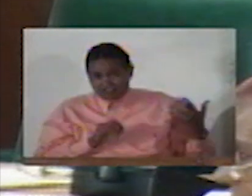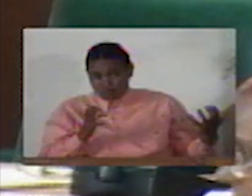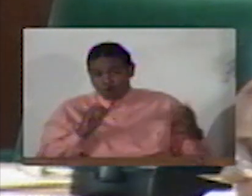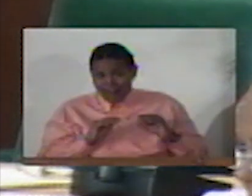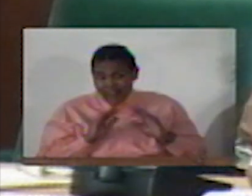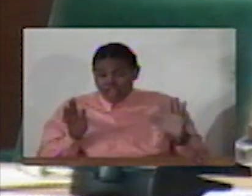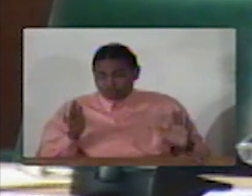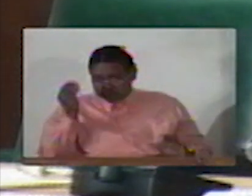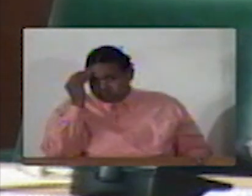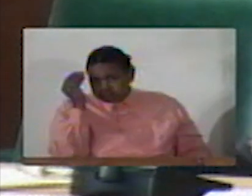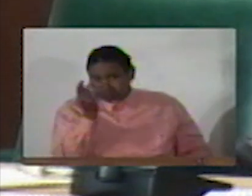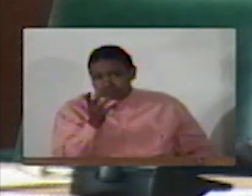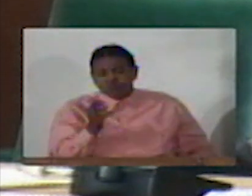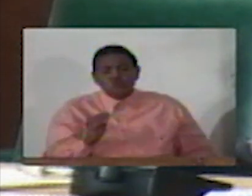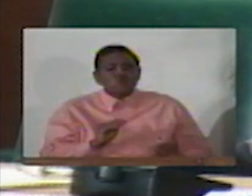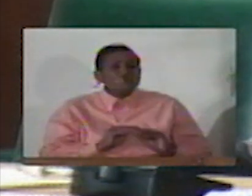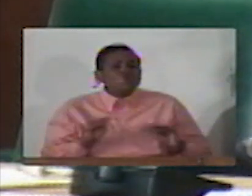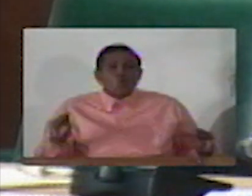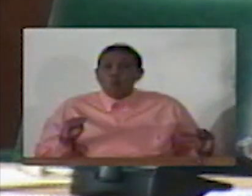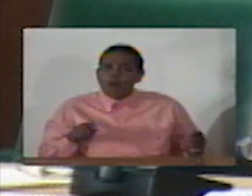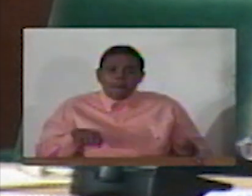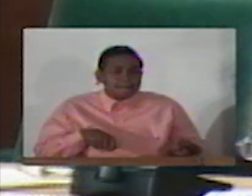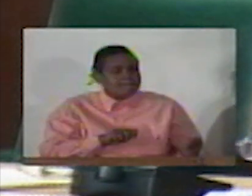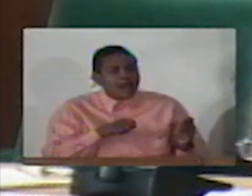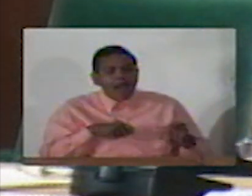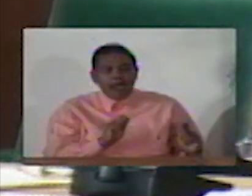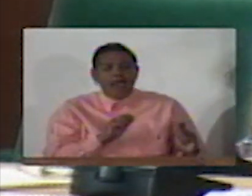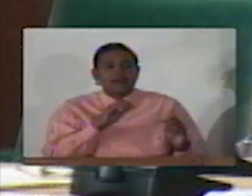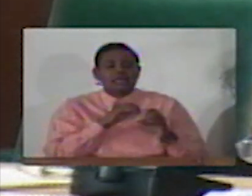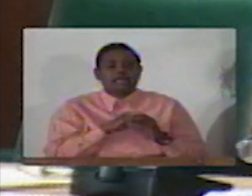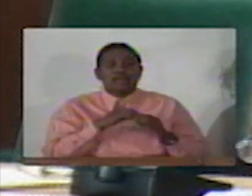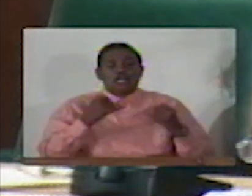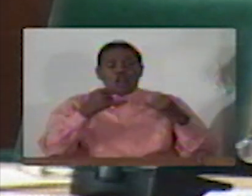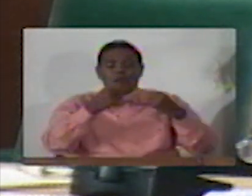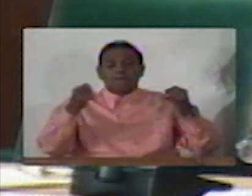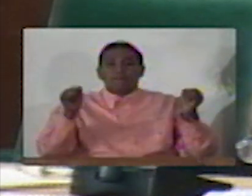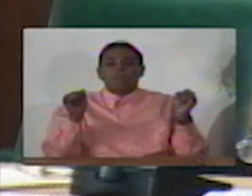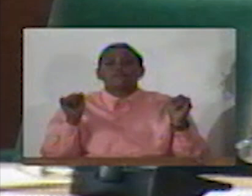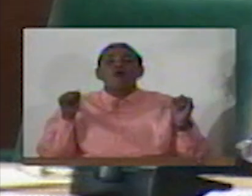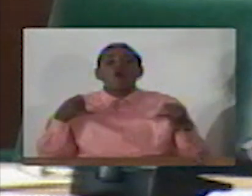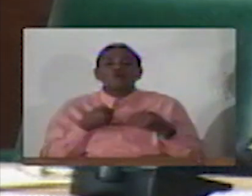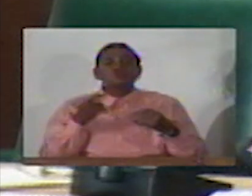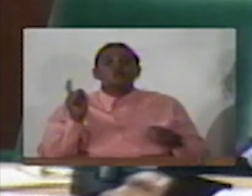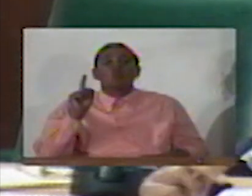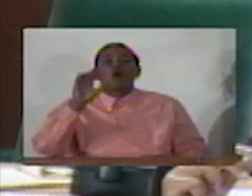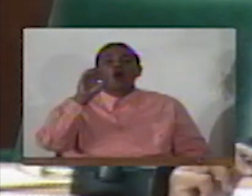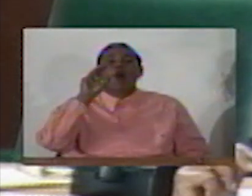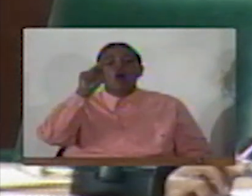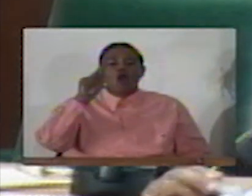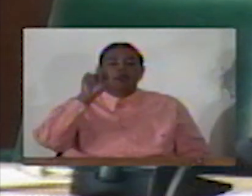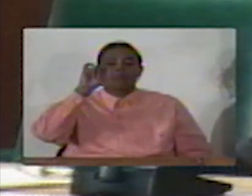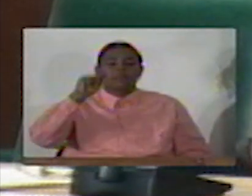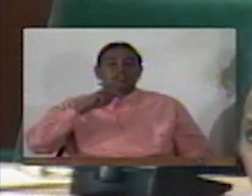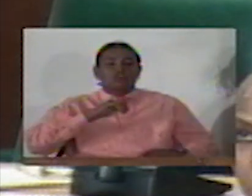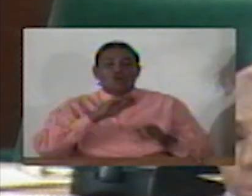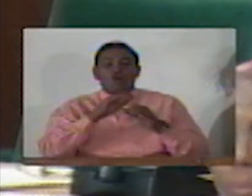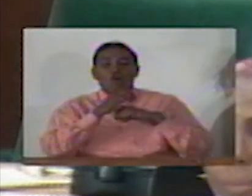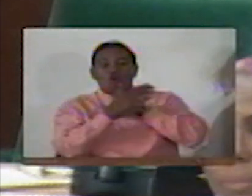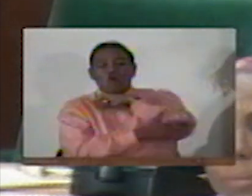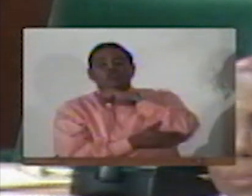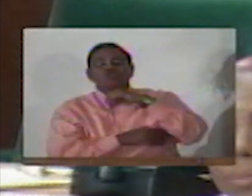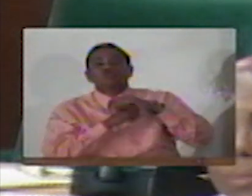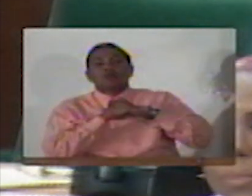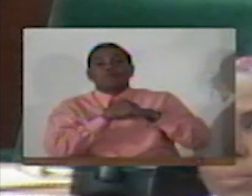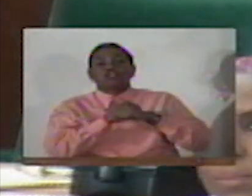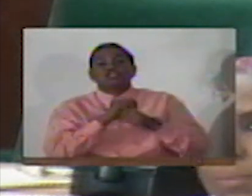clear. There is no mining within the boundaries of the proposed COCKPIT country protection area. There